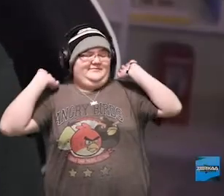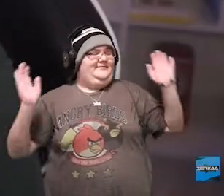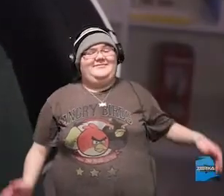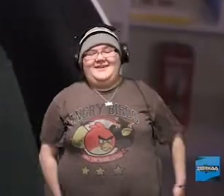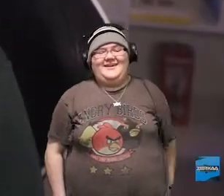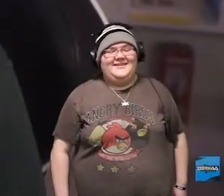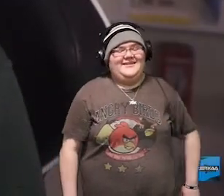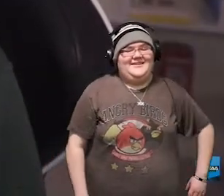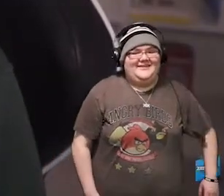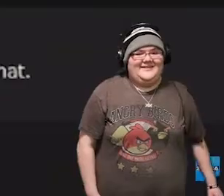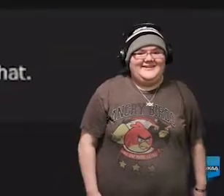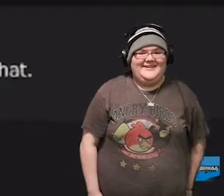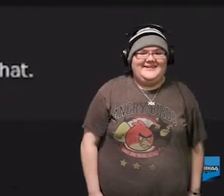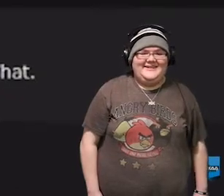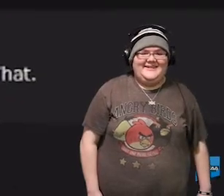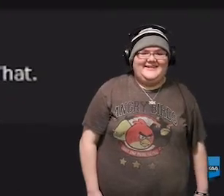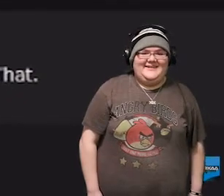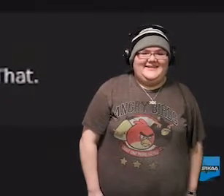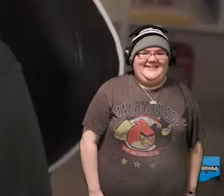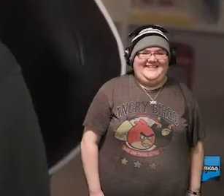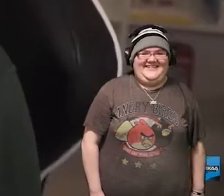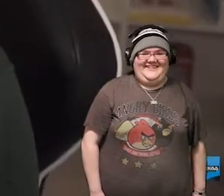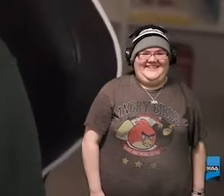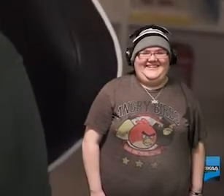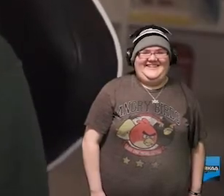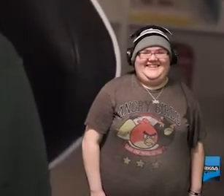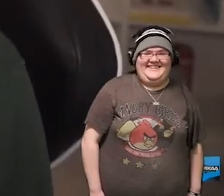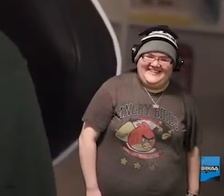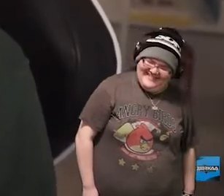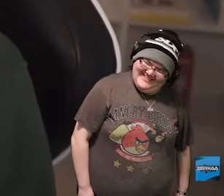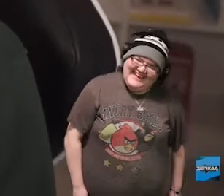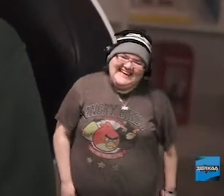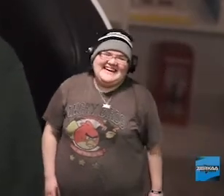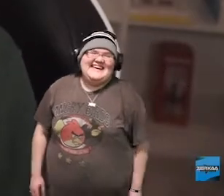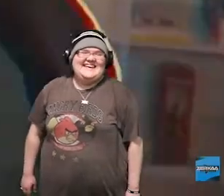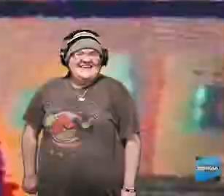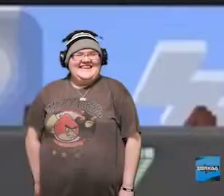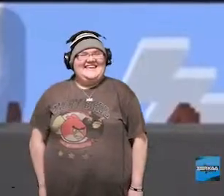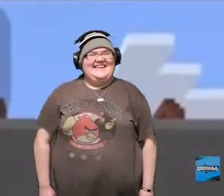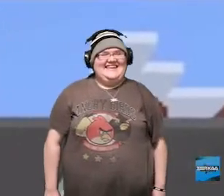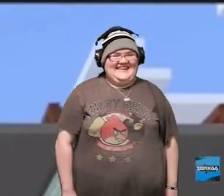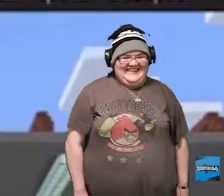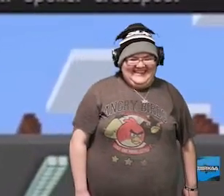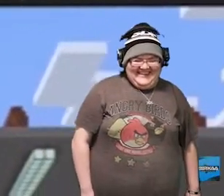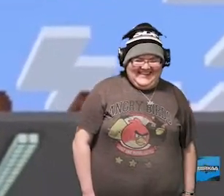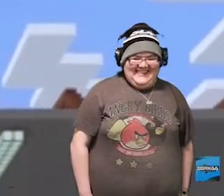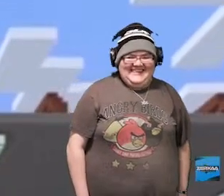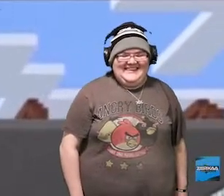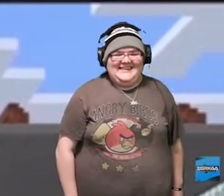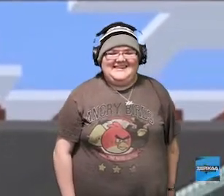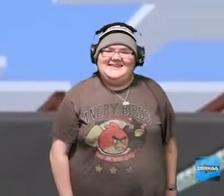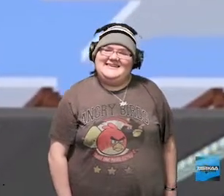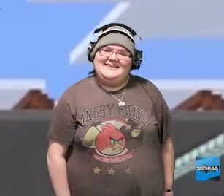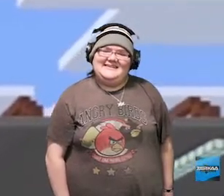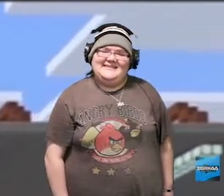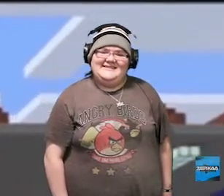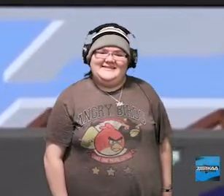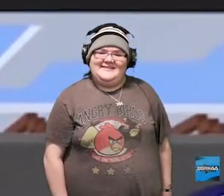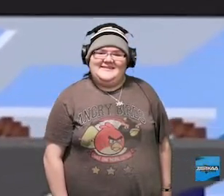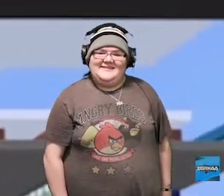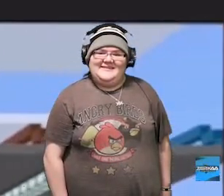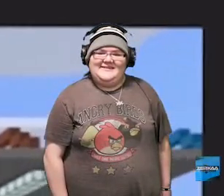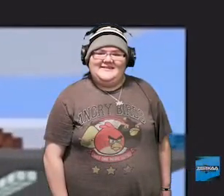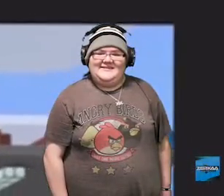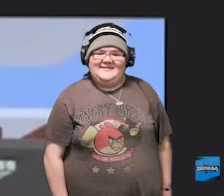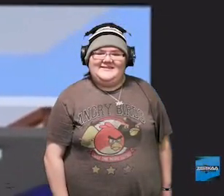out to you regardless, on the old TikTok. Freya's rival. Yeah, where's Freya drawing me on her head? What's that about? I built the den on Minecraft. It took me quite a while to